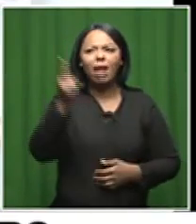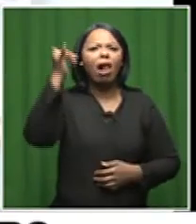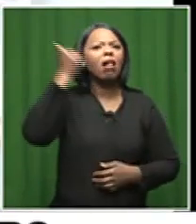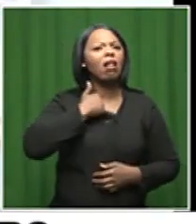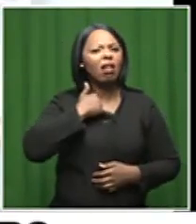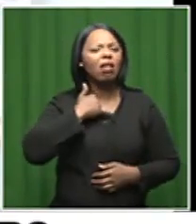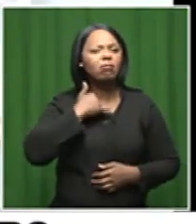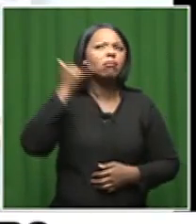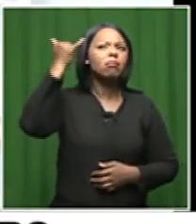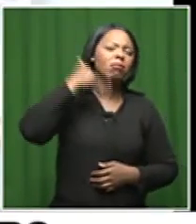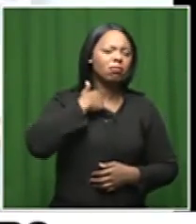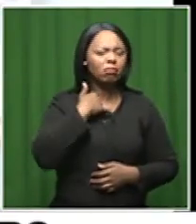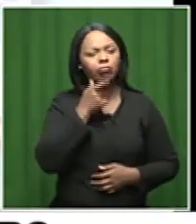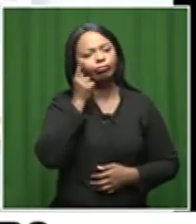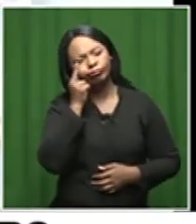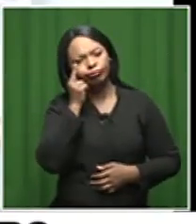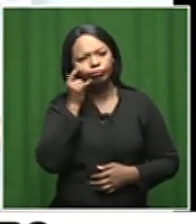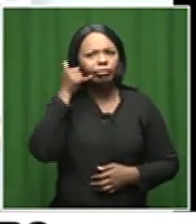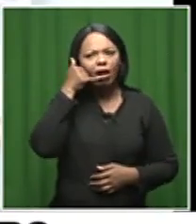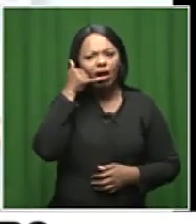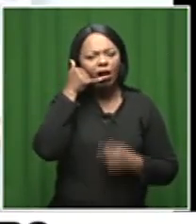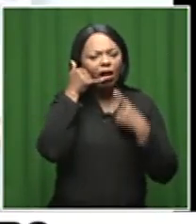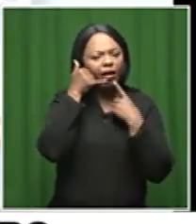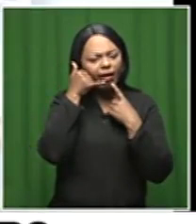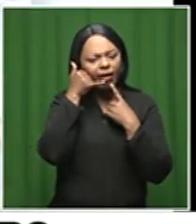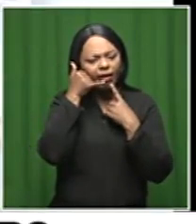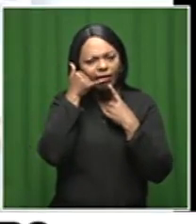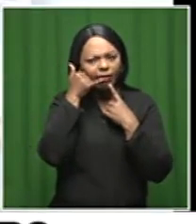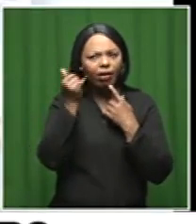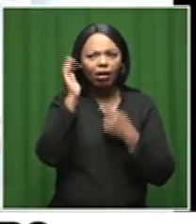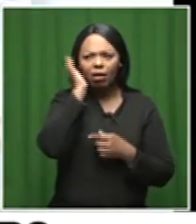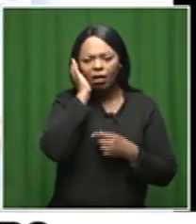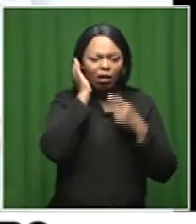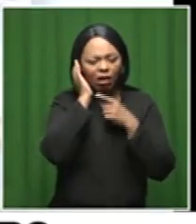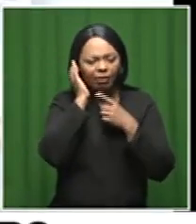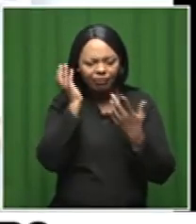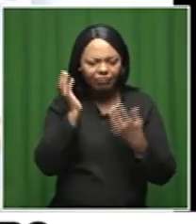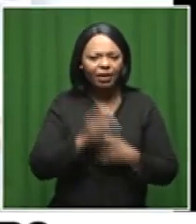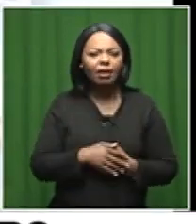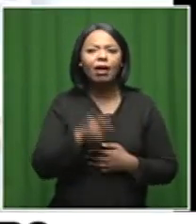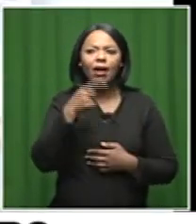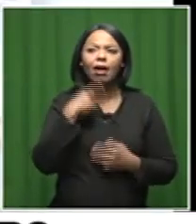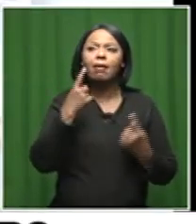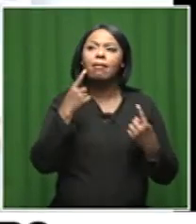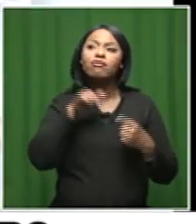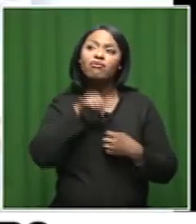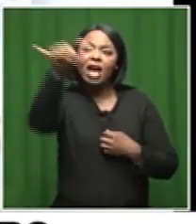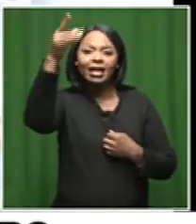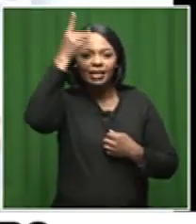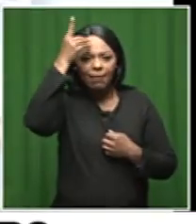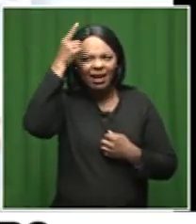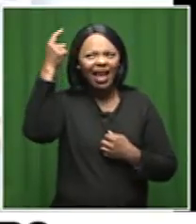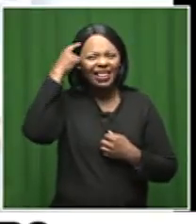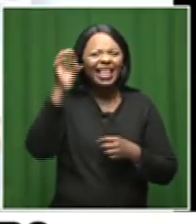was still that side. And then when I flew back to Durban, I went for the test. I think I did about 13